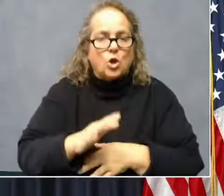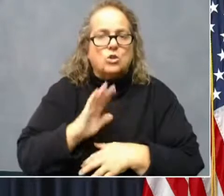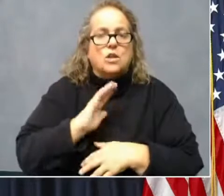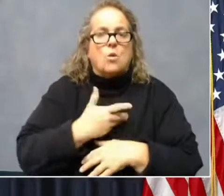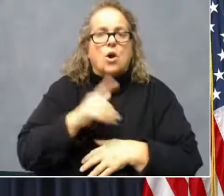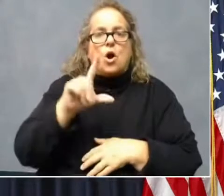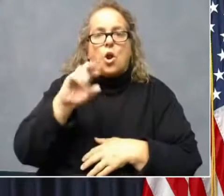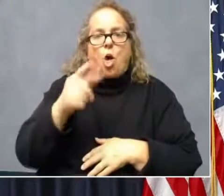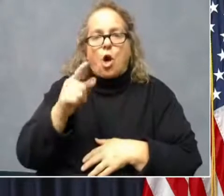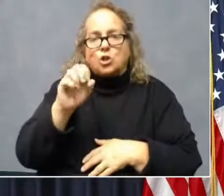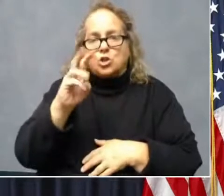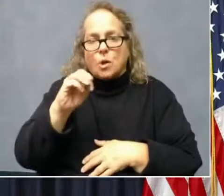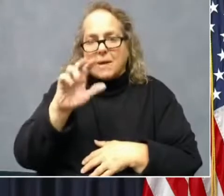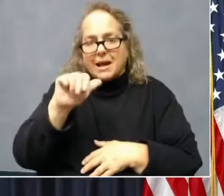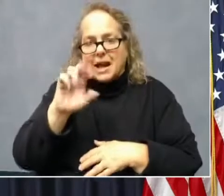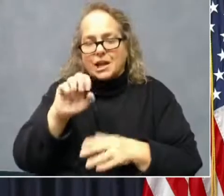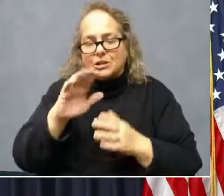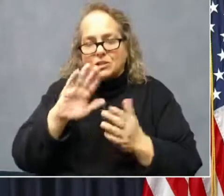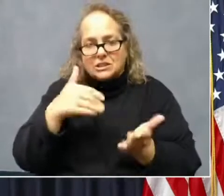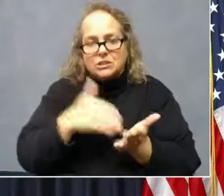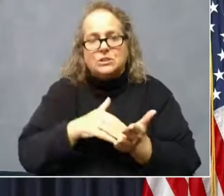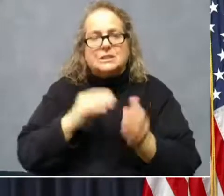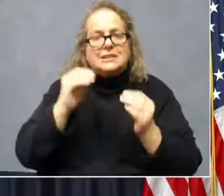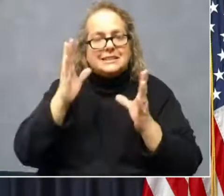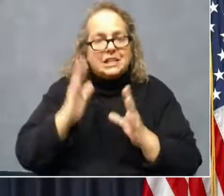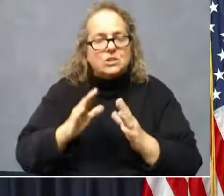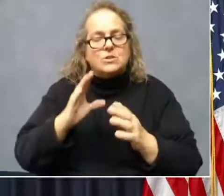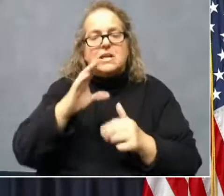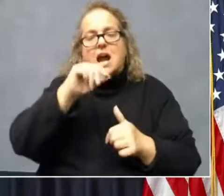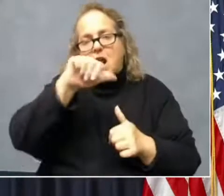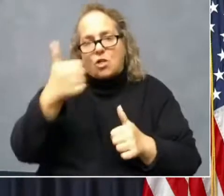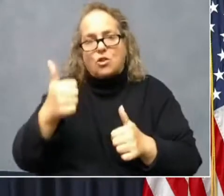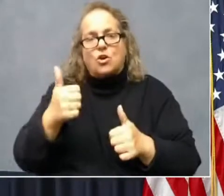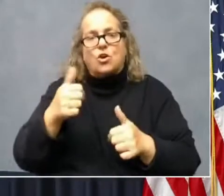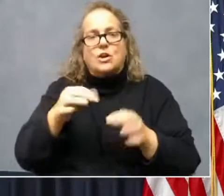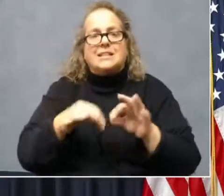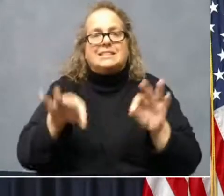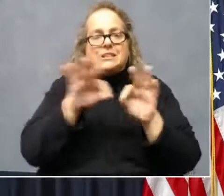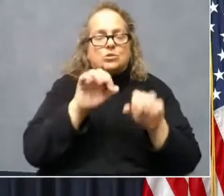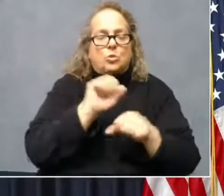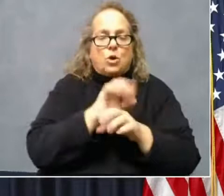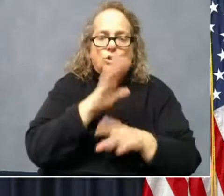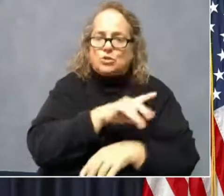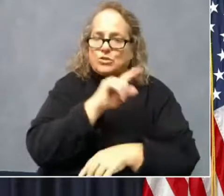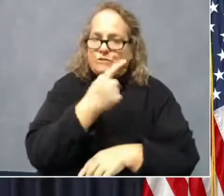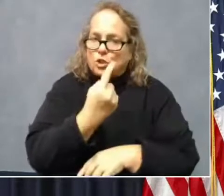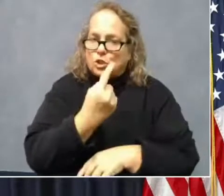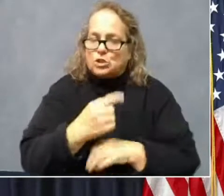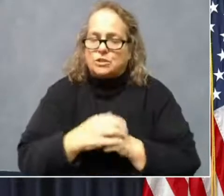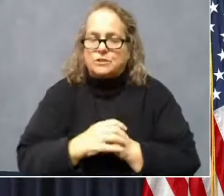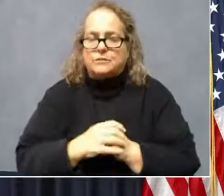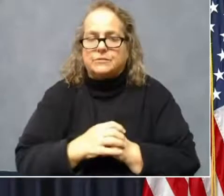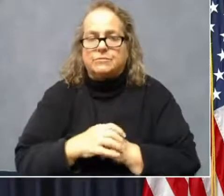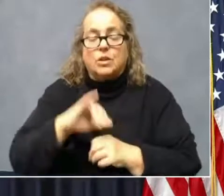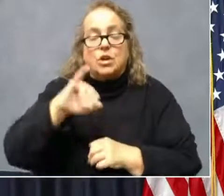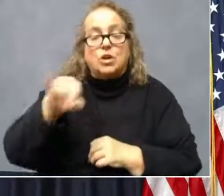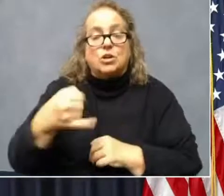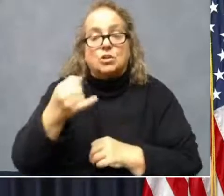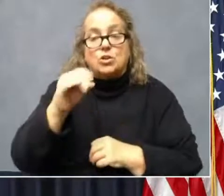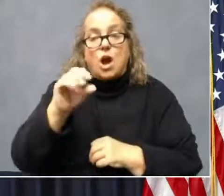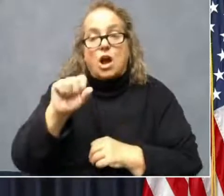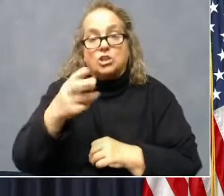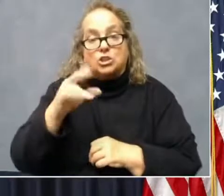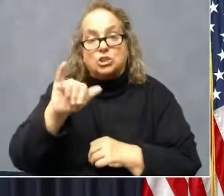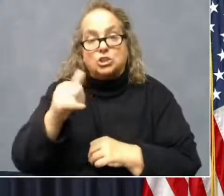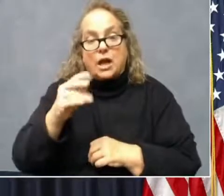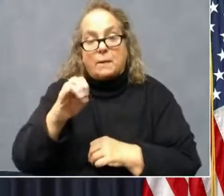centers, our teachers, other essential workers. Those will all come first. Josh James from WUKY.